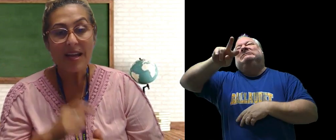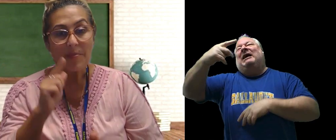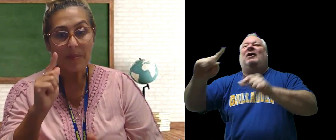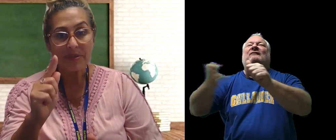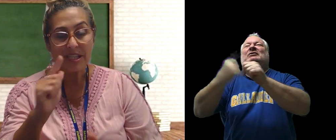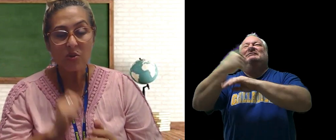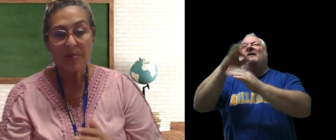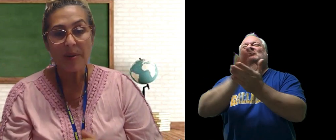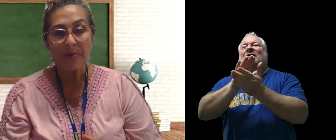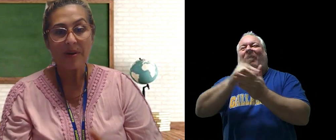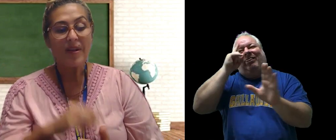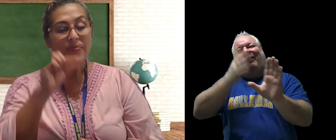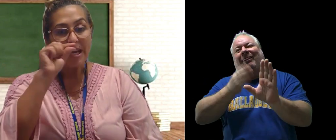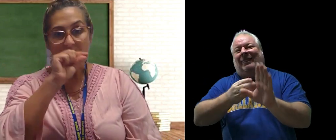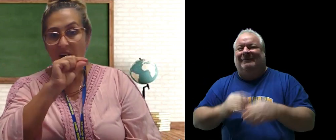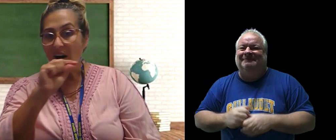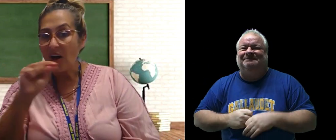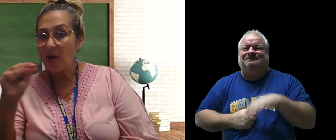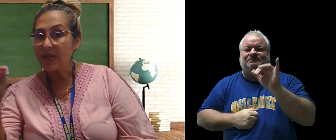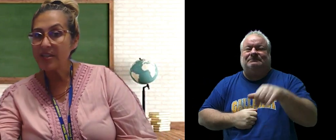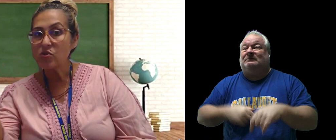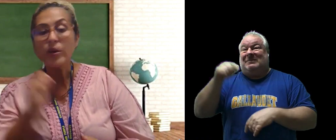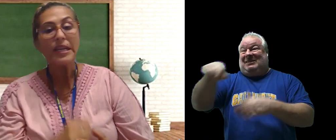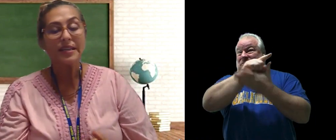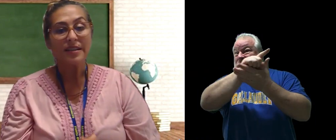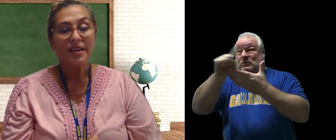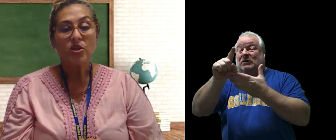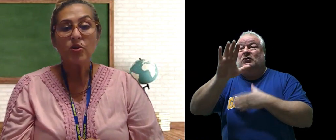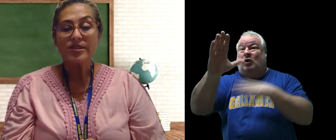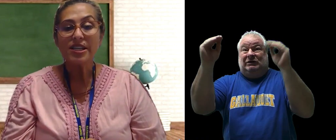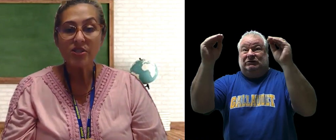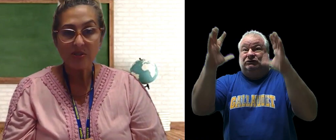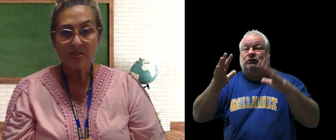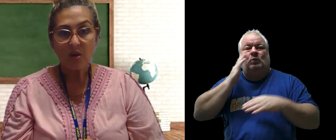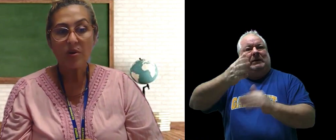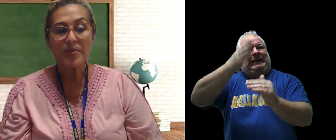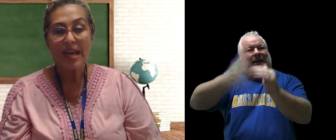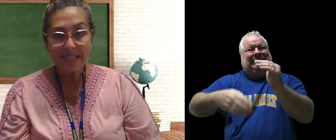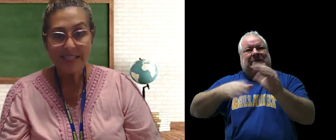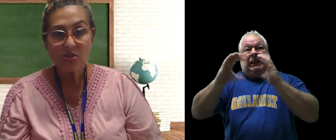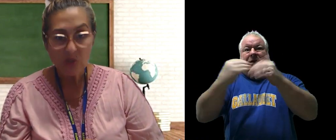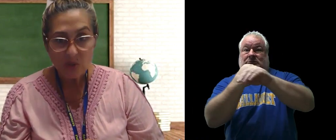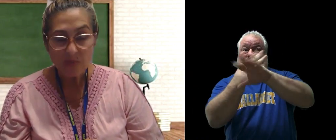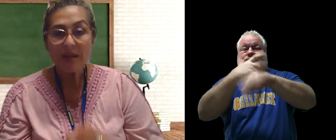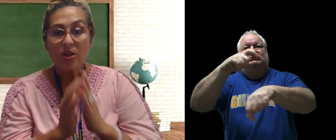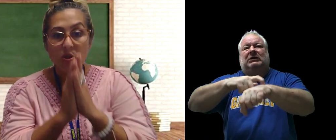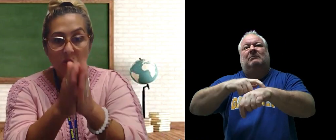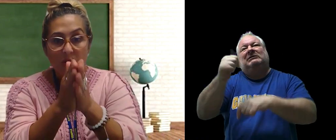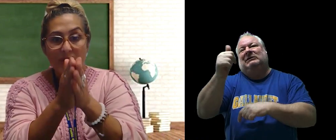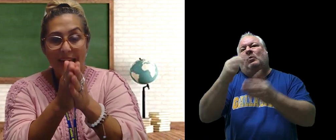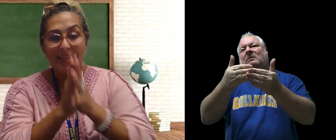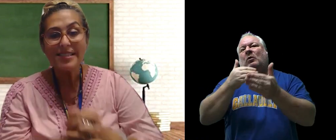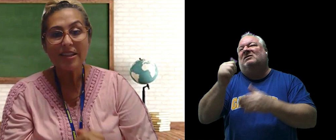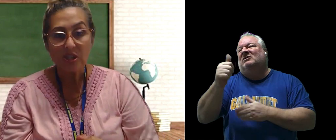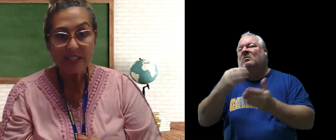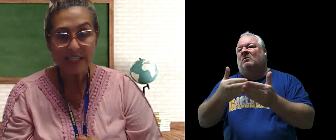way, but please remember that all this week, your teachers will be ending Zoom. You will